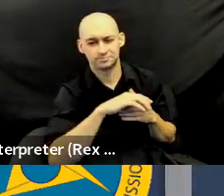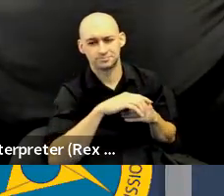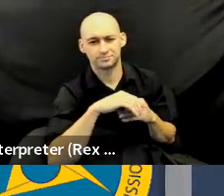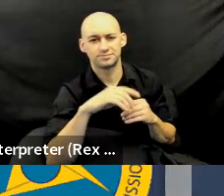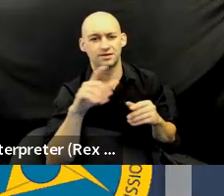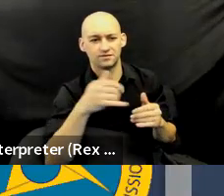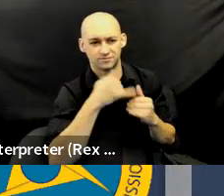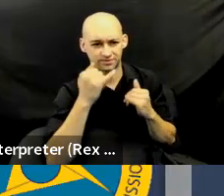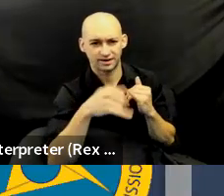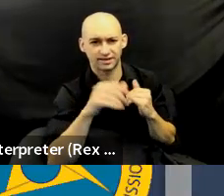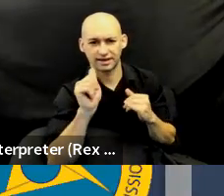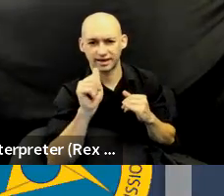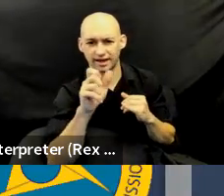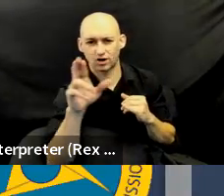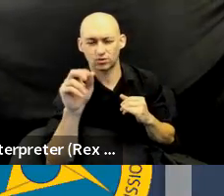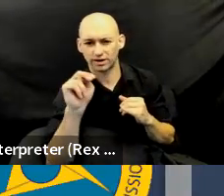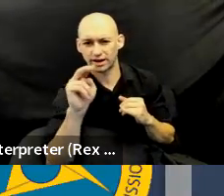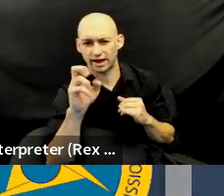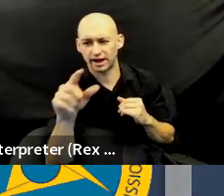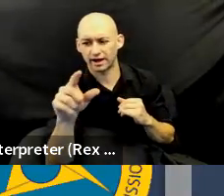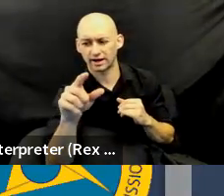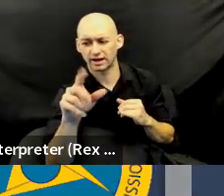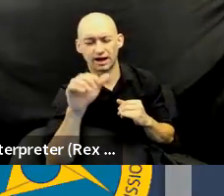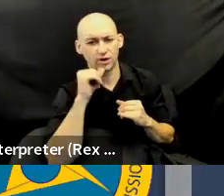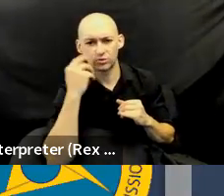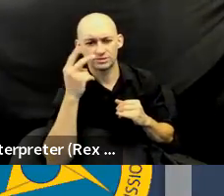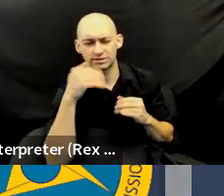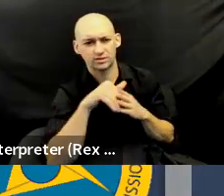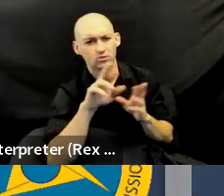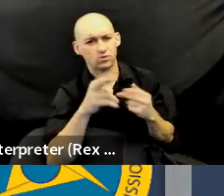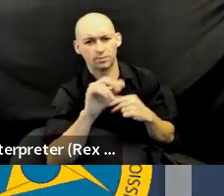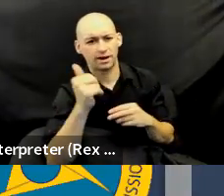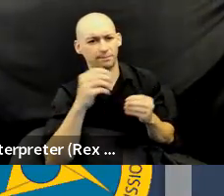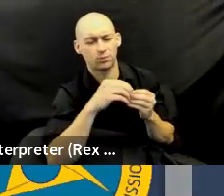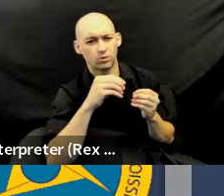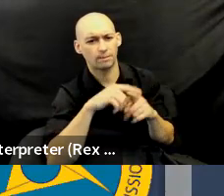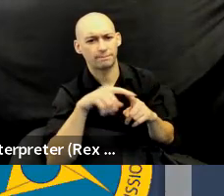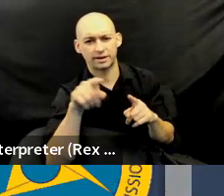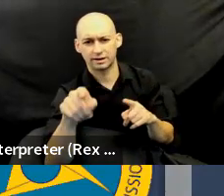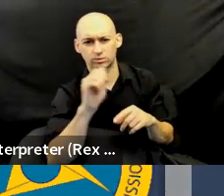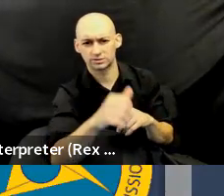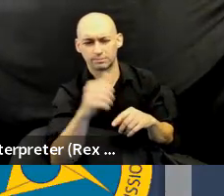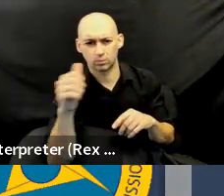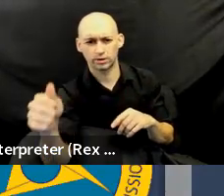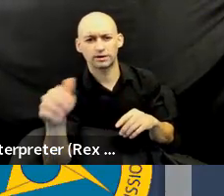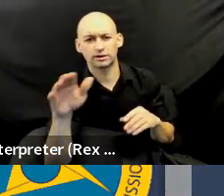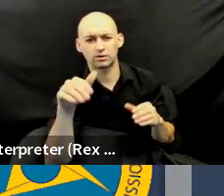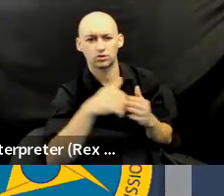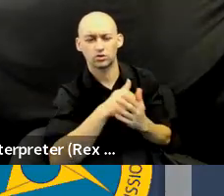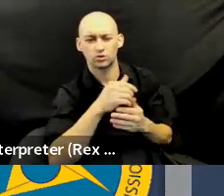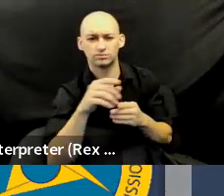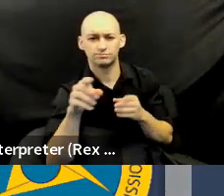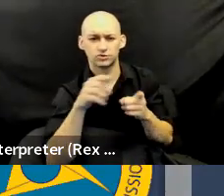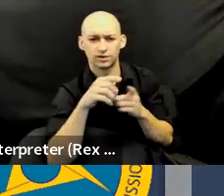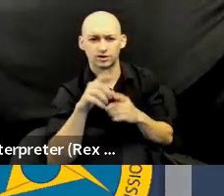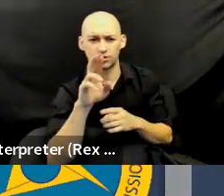finally, Aaron Hake. I don't see Aaron in the room anymore, but he has been appointed the new director of